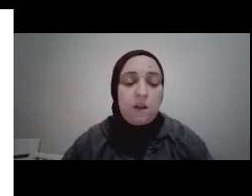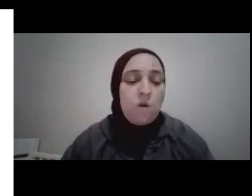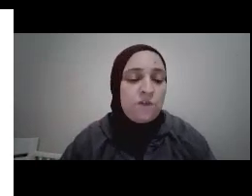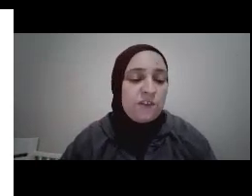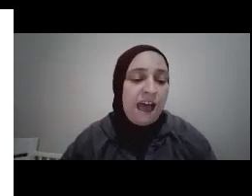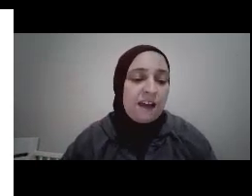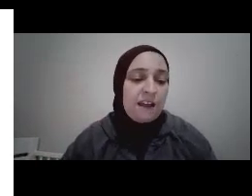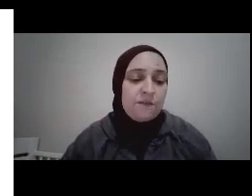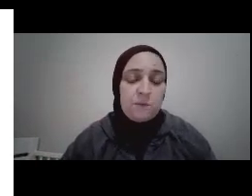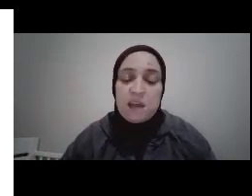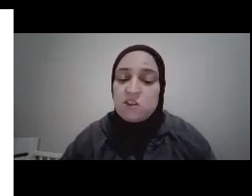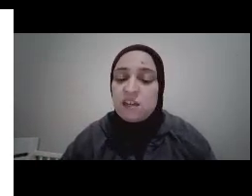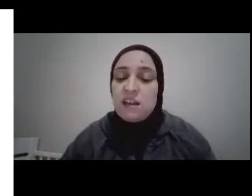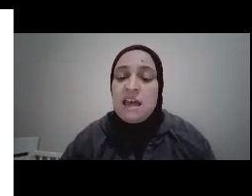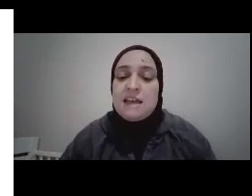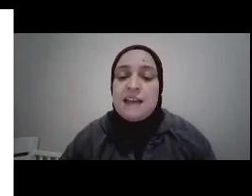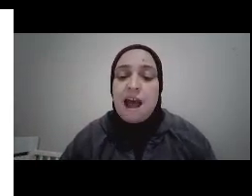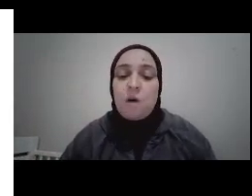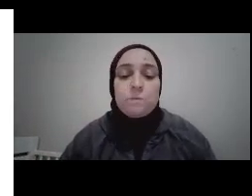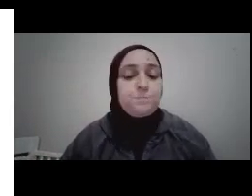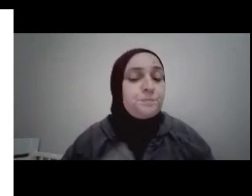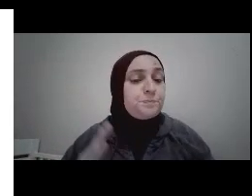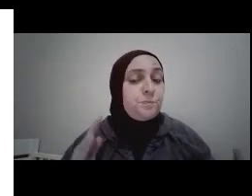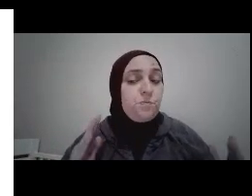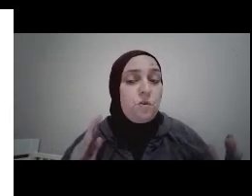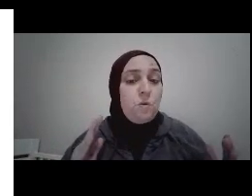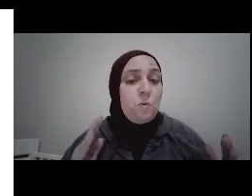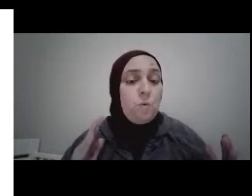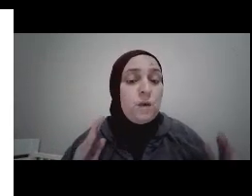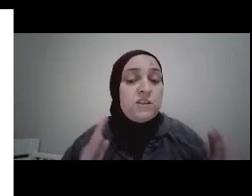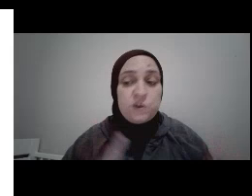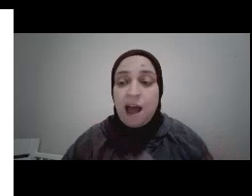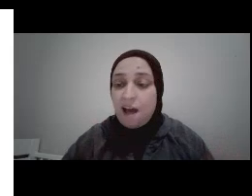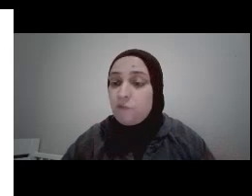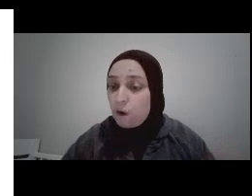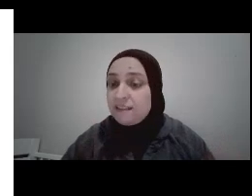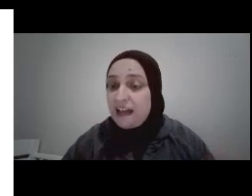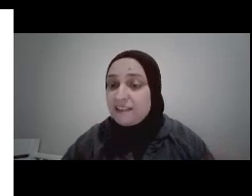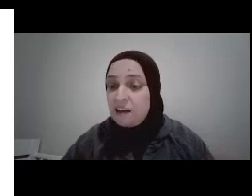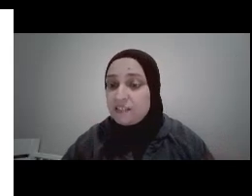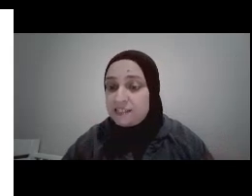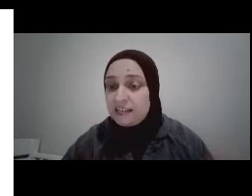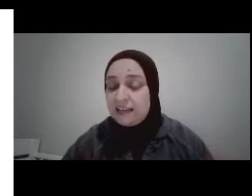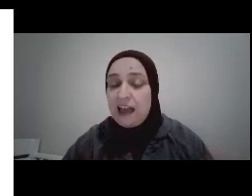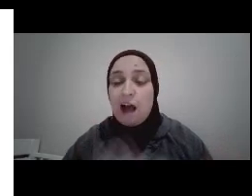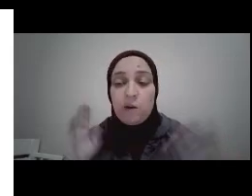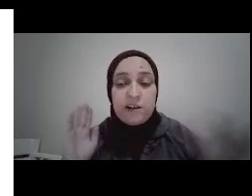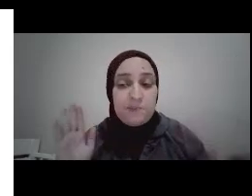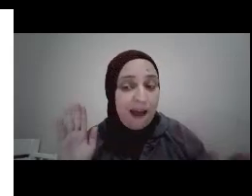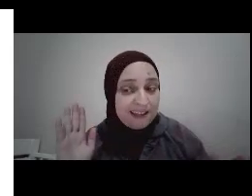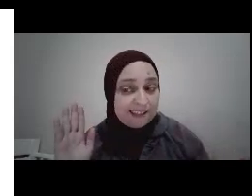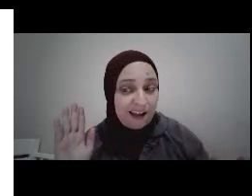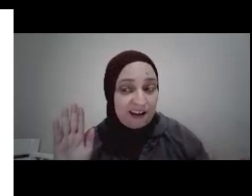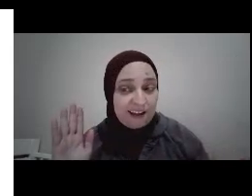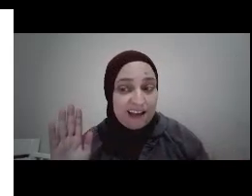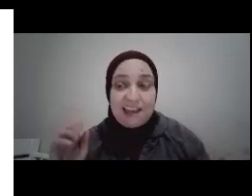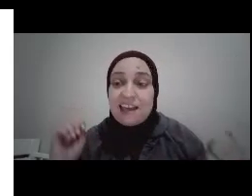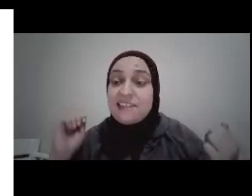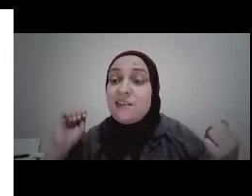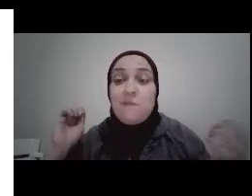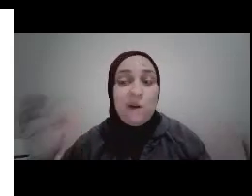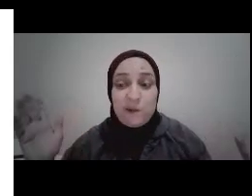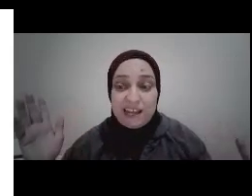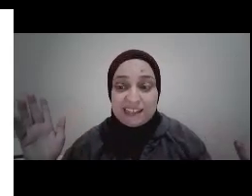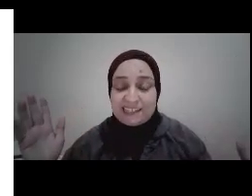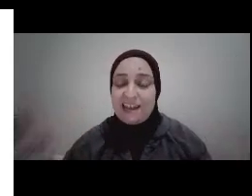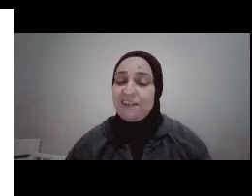link below for that information. Now, we do have one last song to sing, our goodbye song. Is